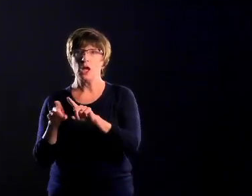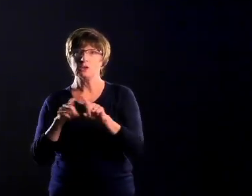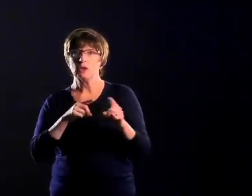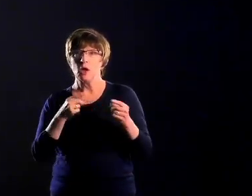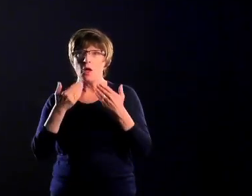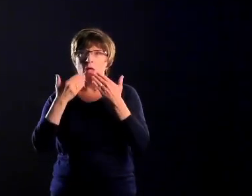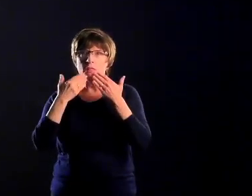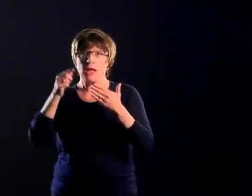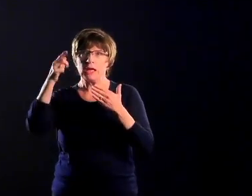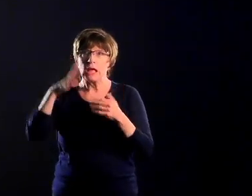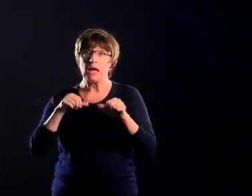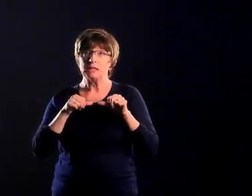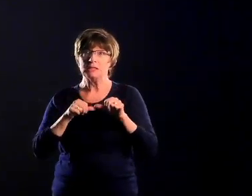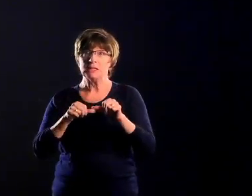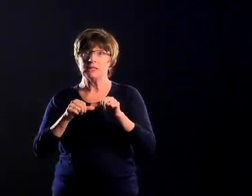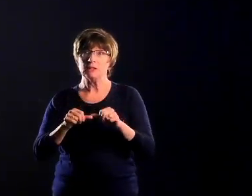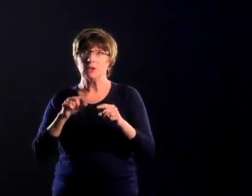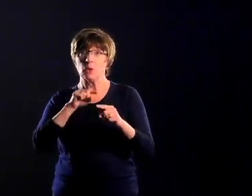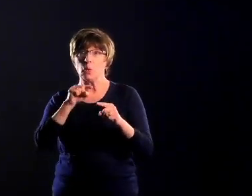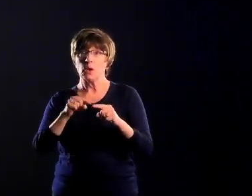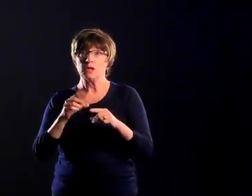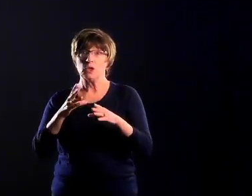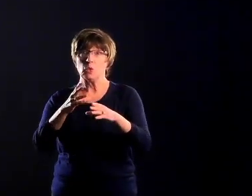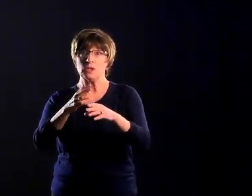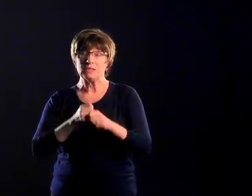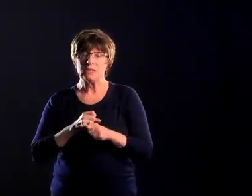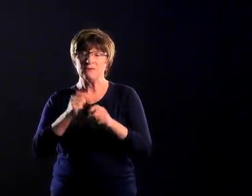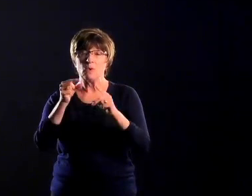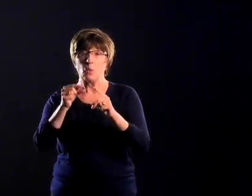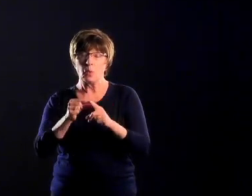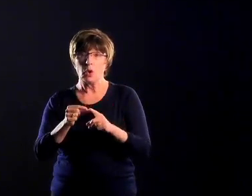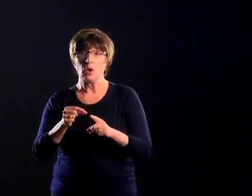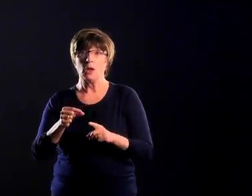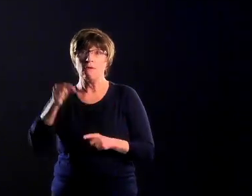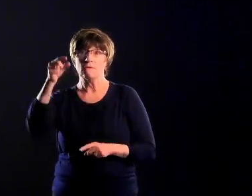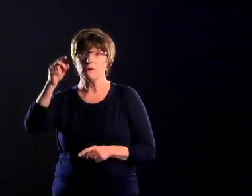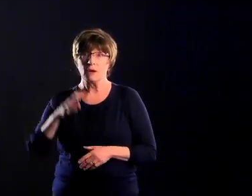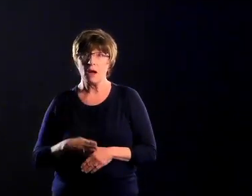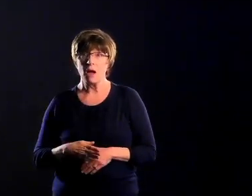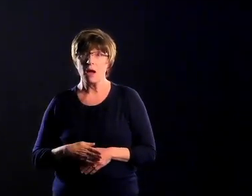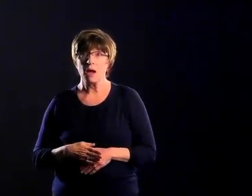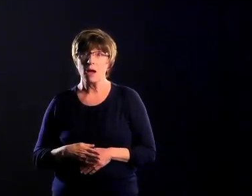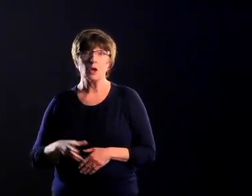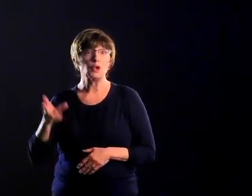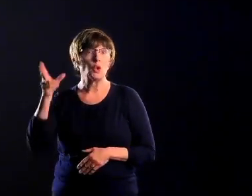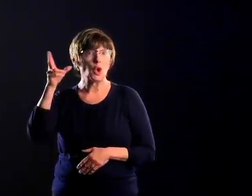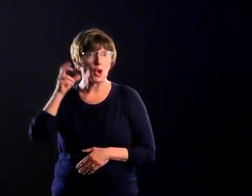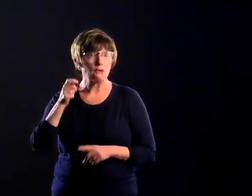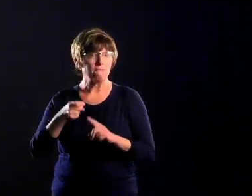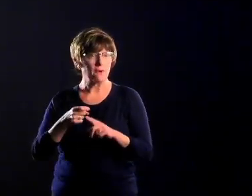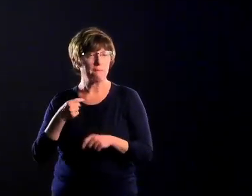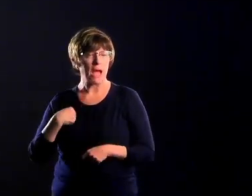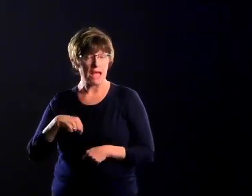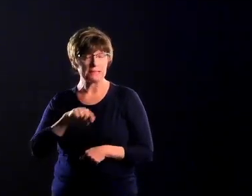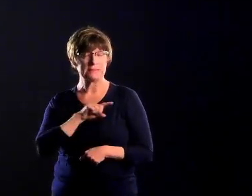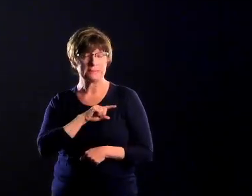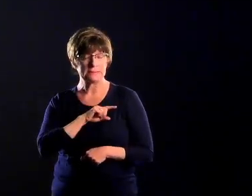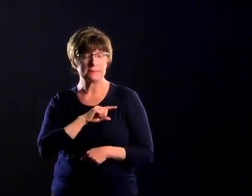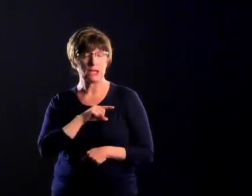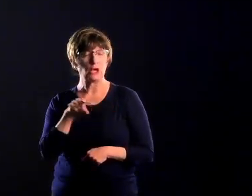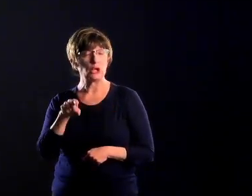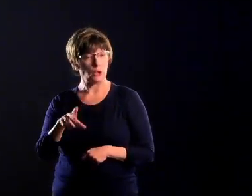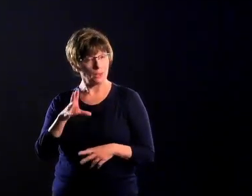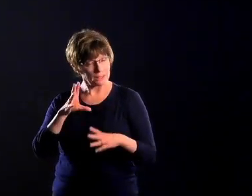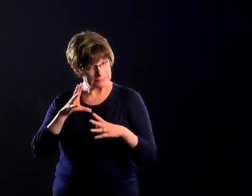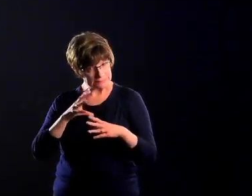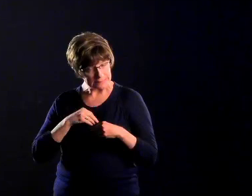because when you received the word of God, which you heard from us, you